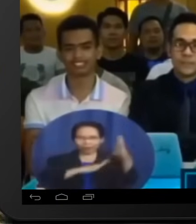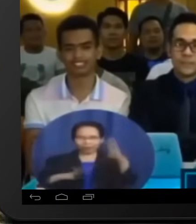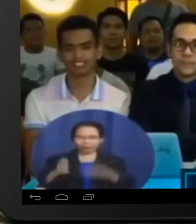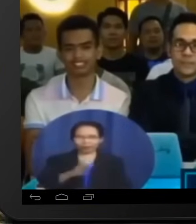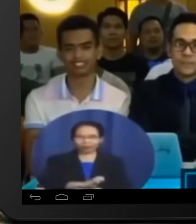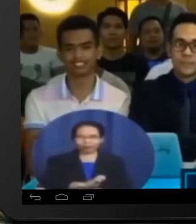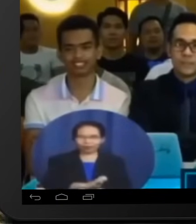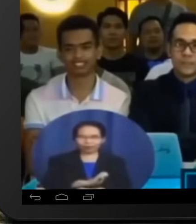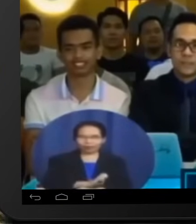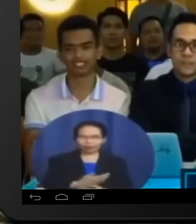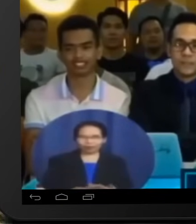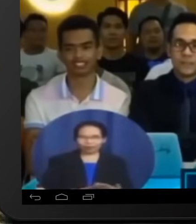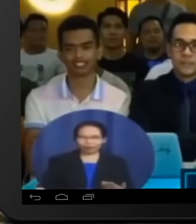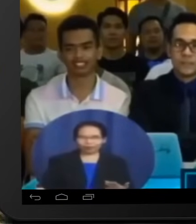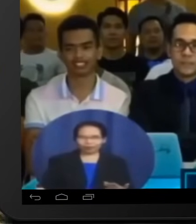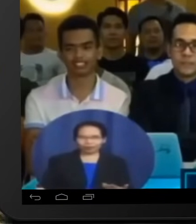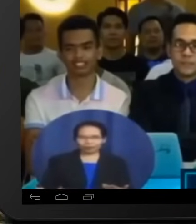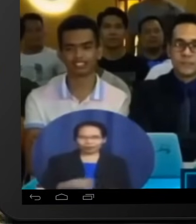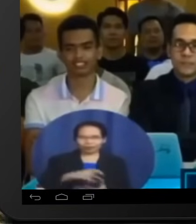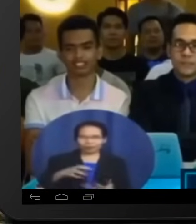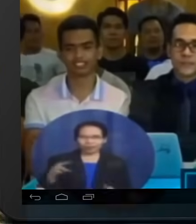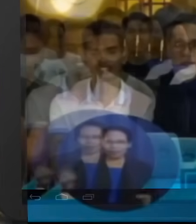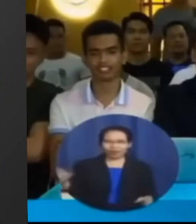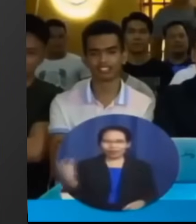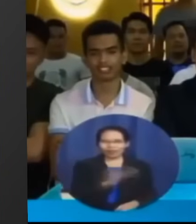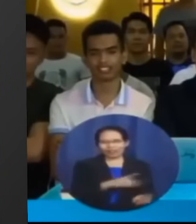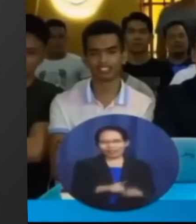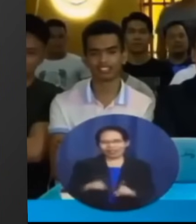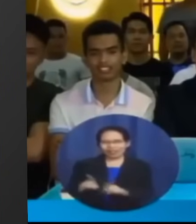equipment. Kami din life, po. Life.